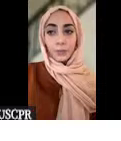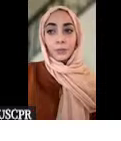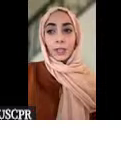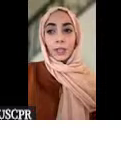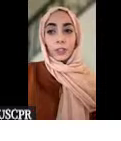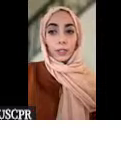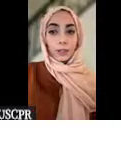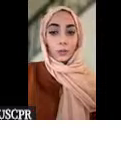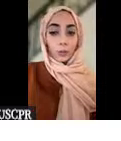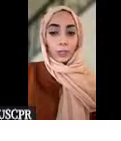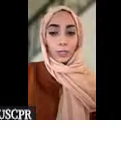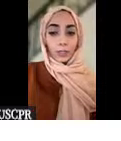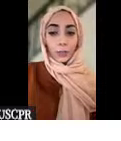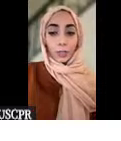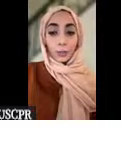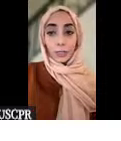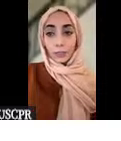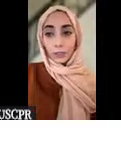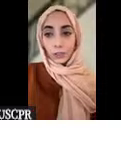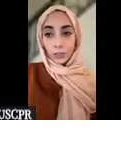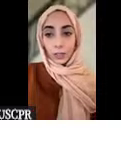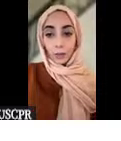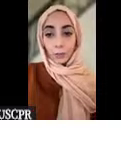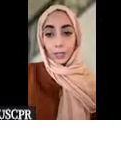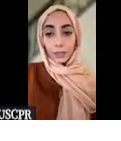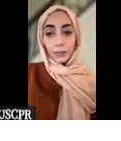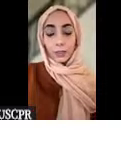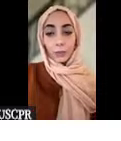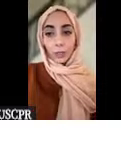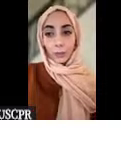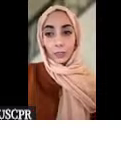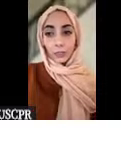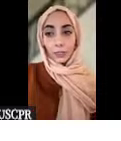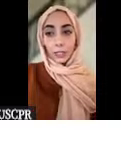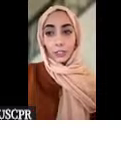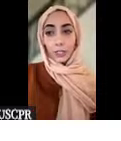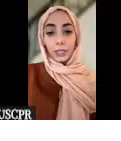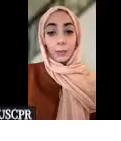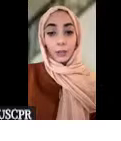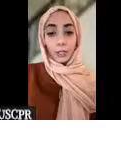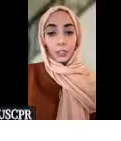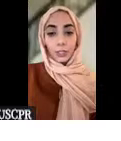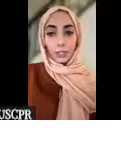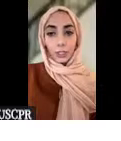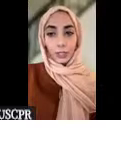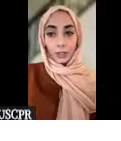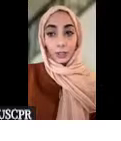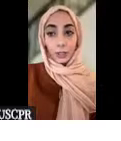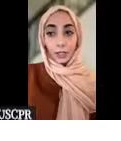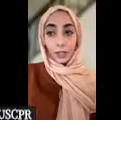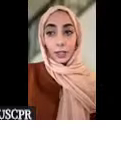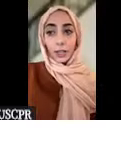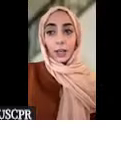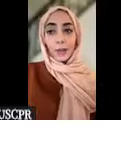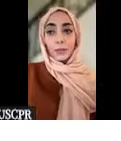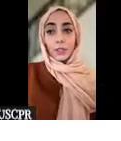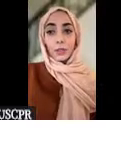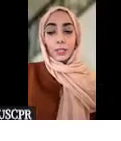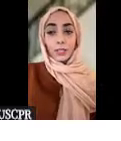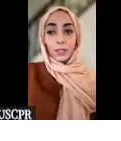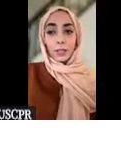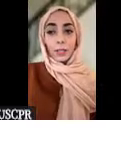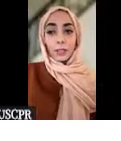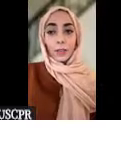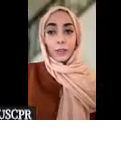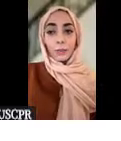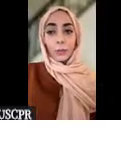agriculture, as well as its role in the U.S. prison industrial complex and border militarization and immigration detention centers. So this